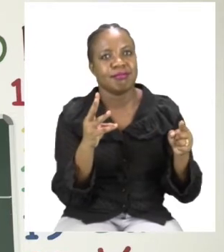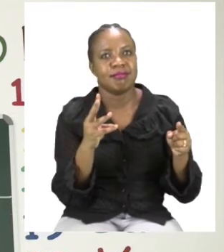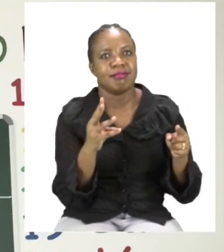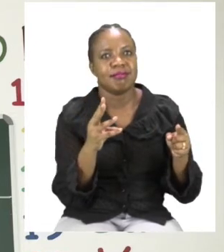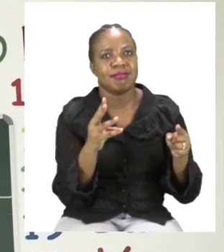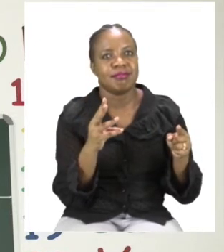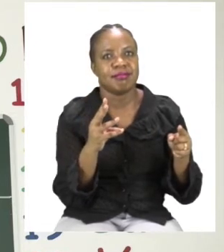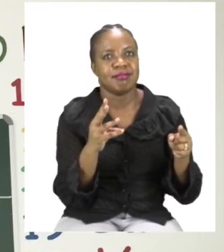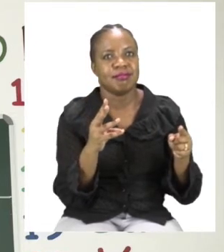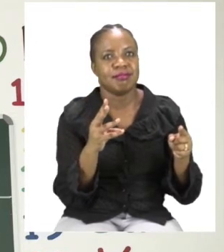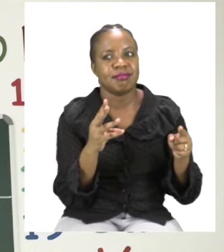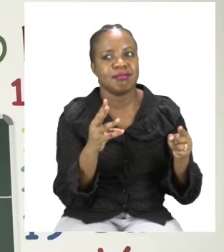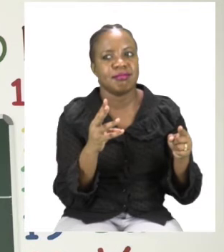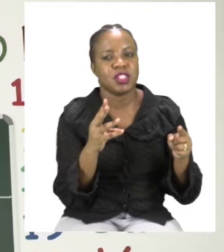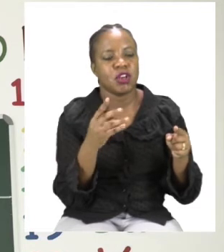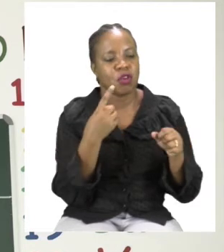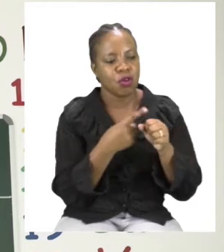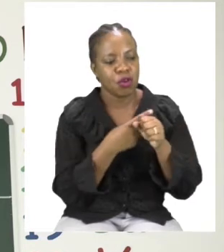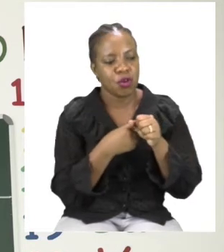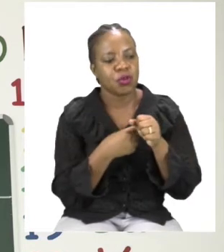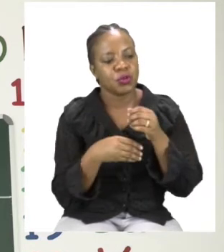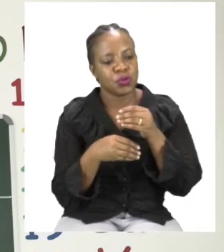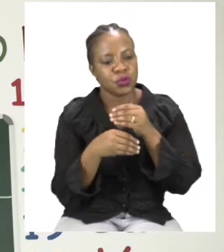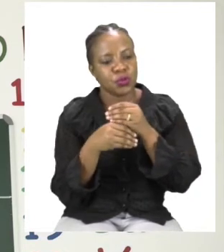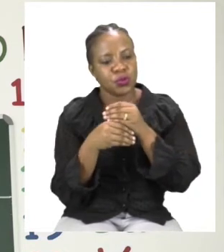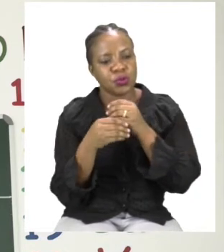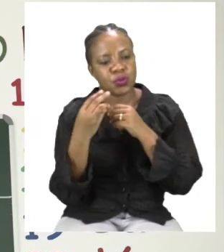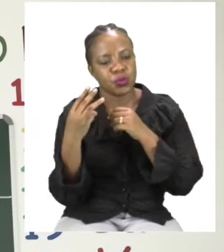on 6 now, and we have crossed out our next 3.